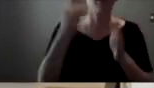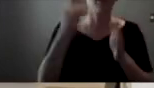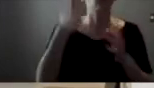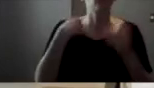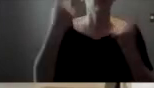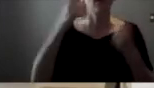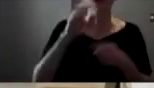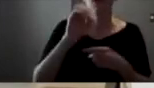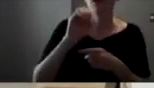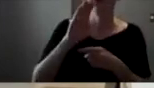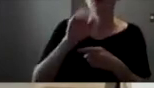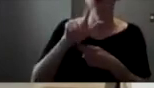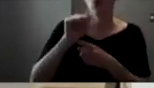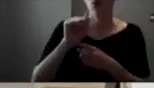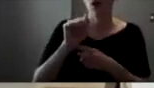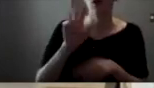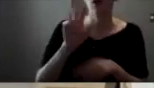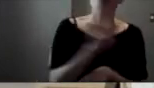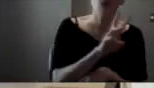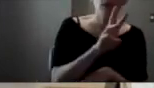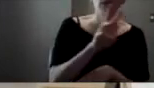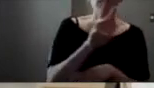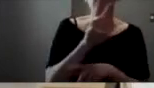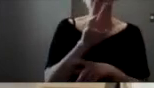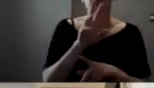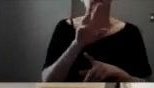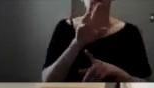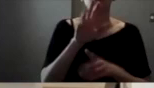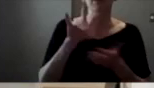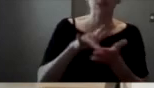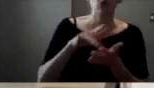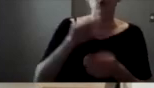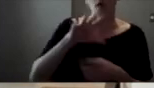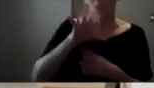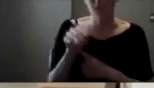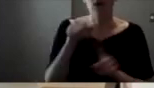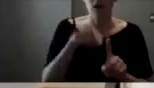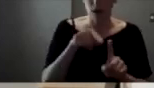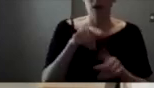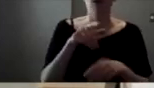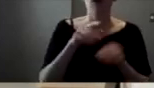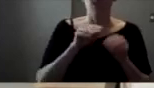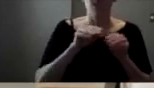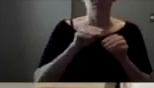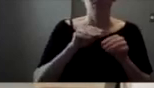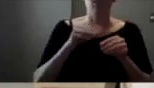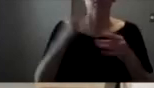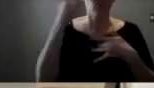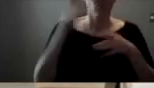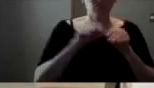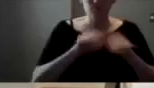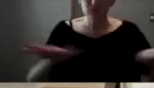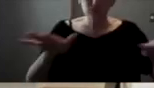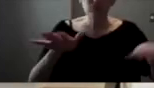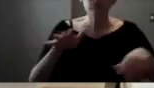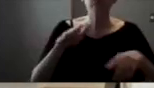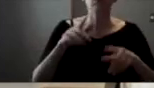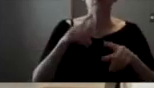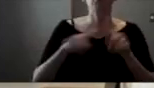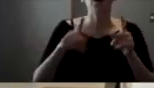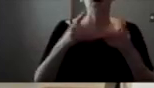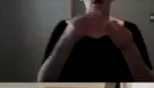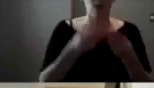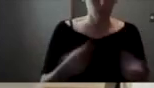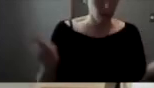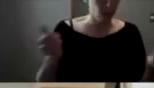that FD services took perhaps anything between 6 and 24 months to return to